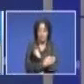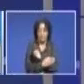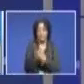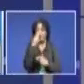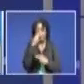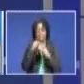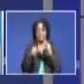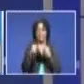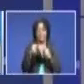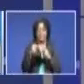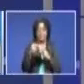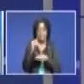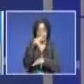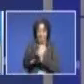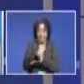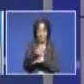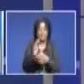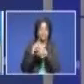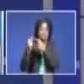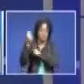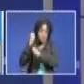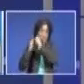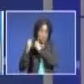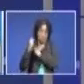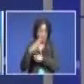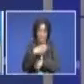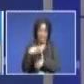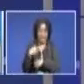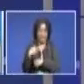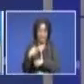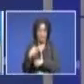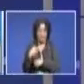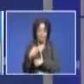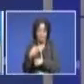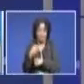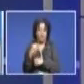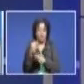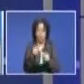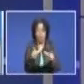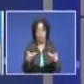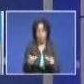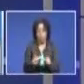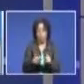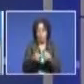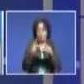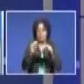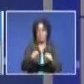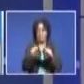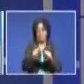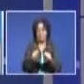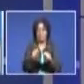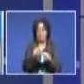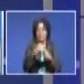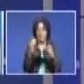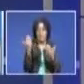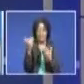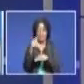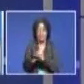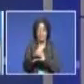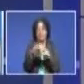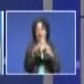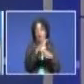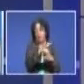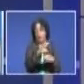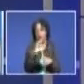A fun night of tradition and homegrown talent. Independence morning, hundreds gathered for the event, taking in the festivities